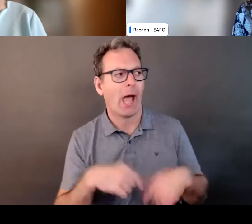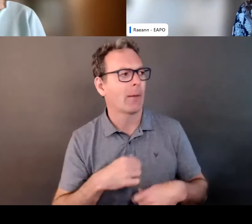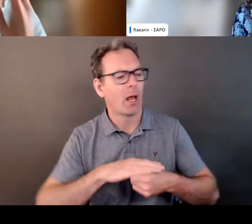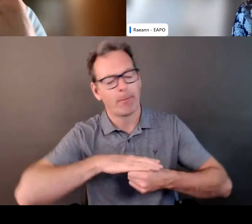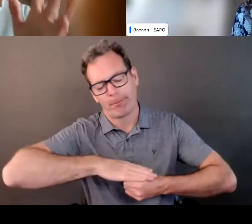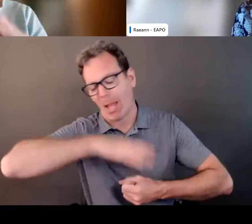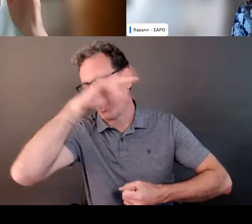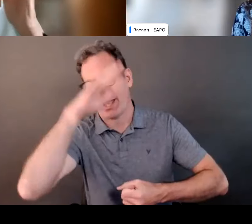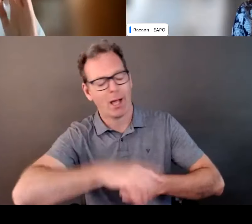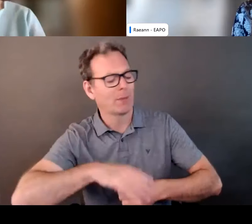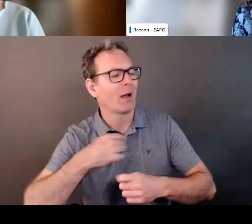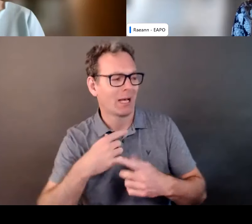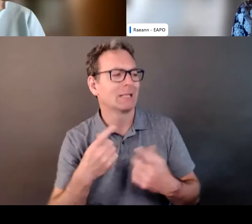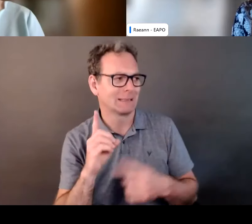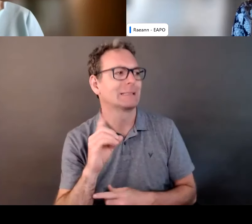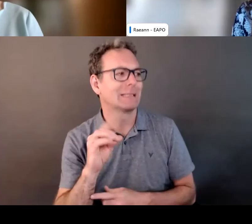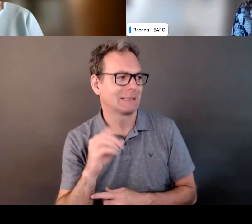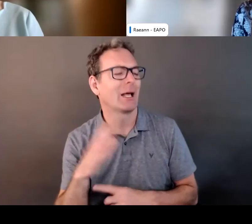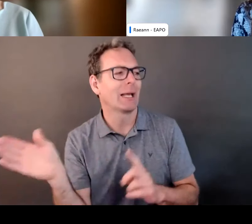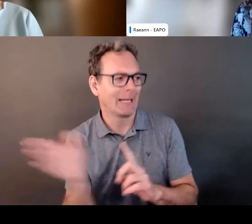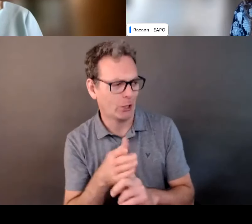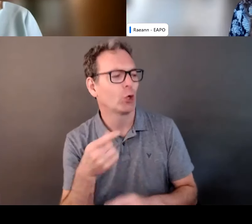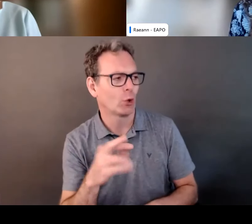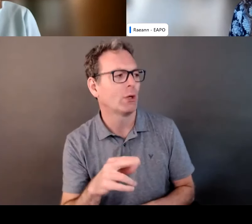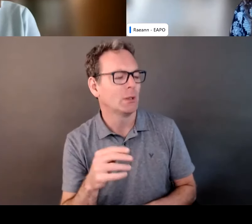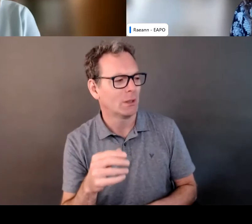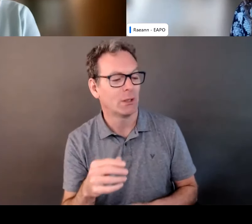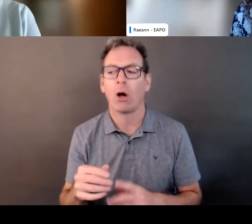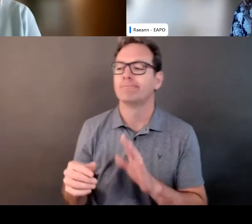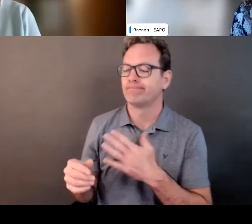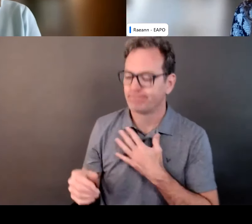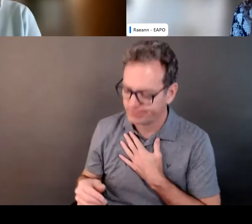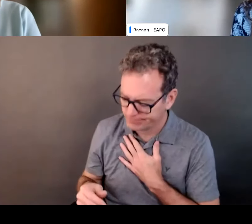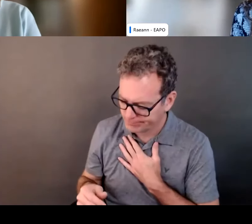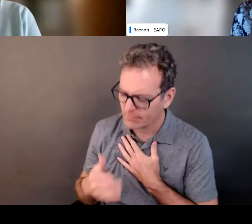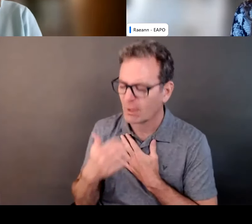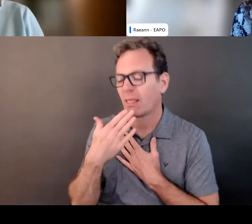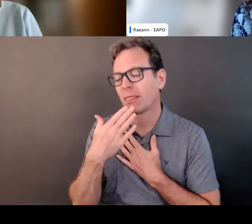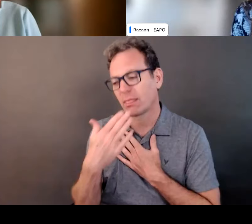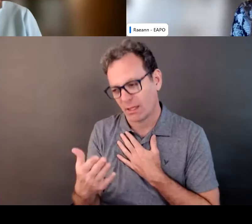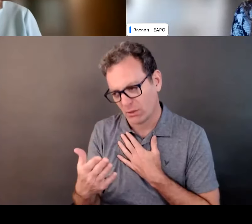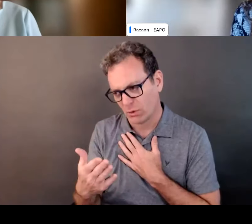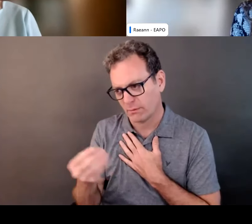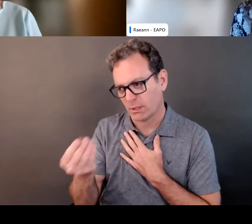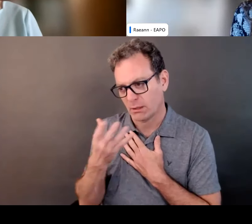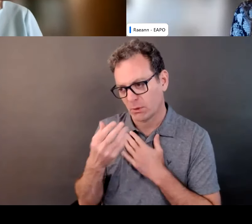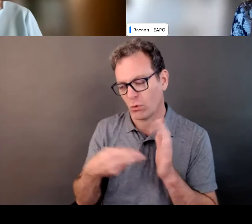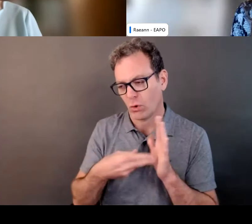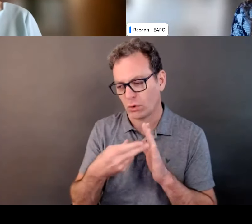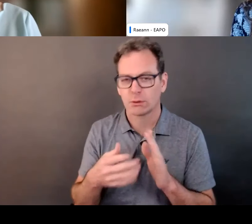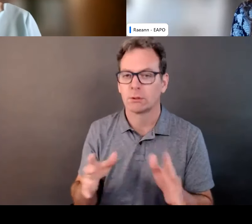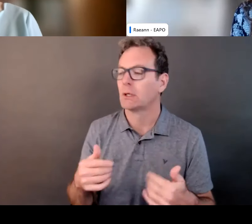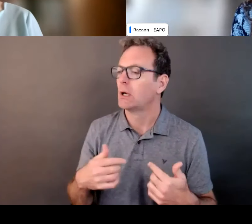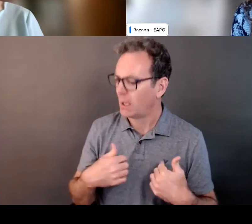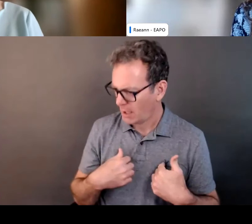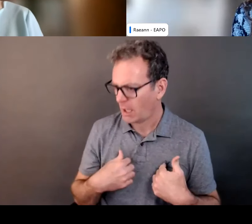me, again, so that this never happens again. And I want to help you. So I'm going to call a social worker from Adult